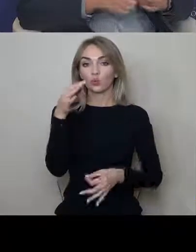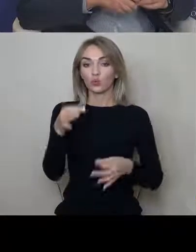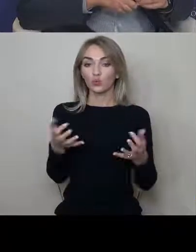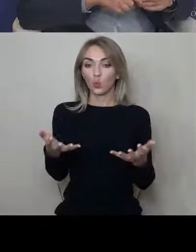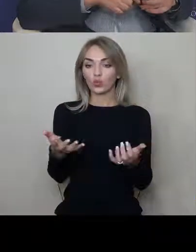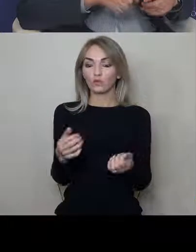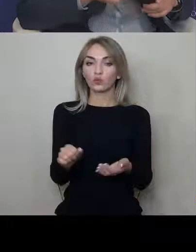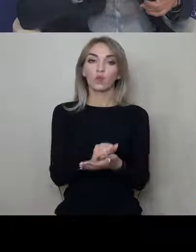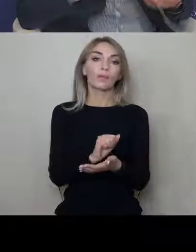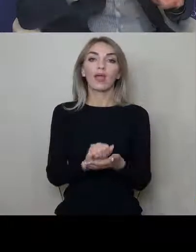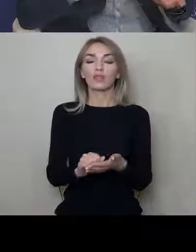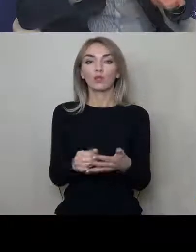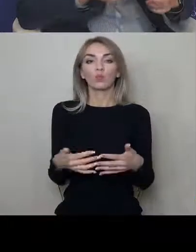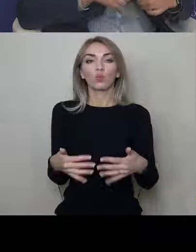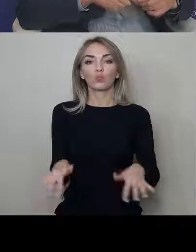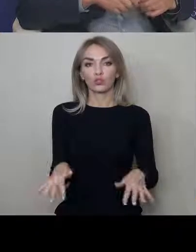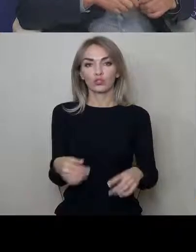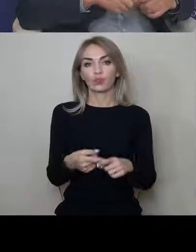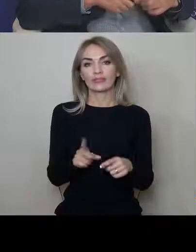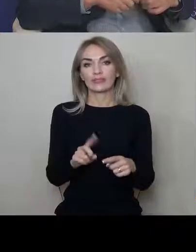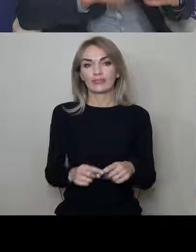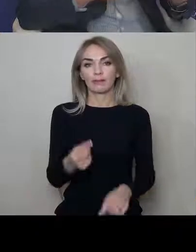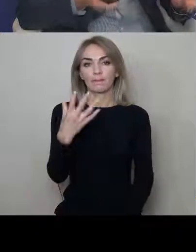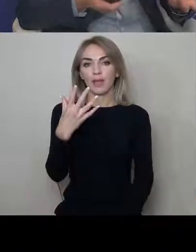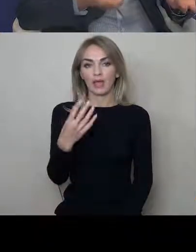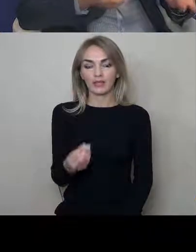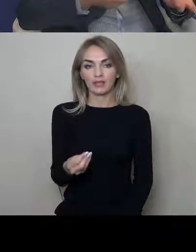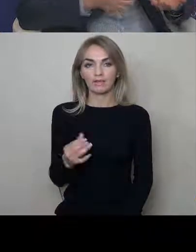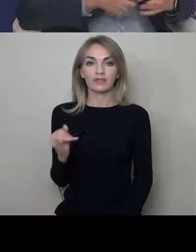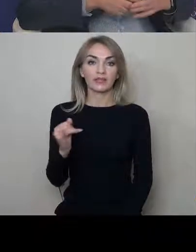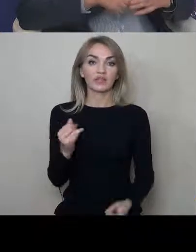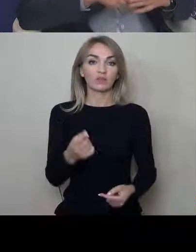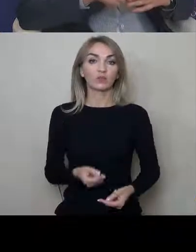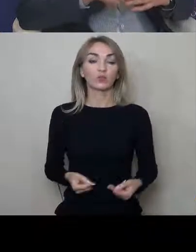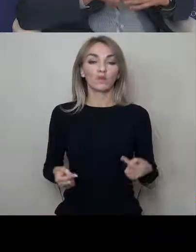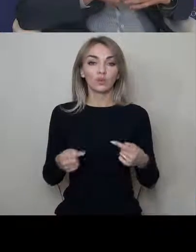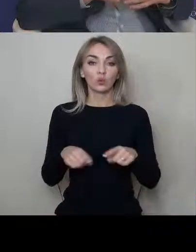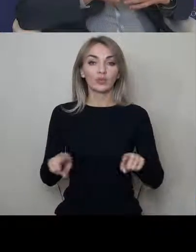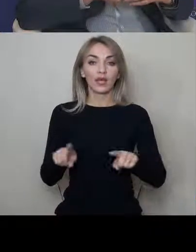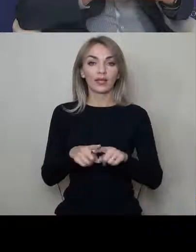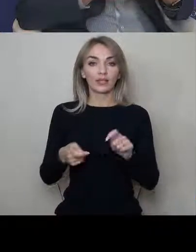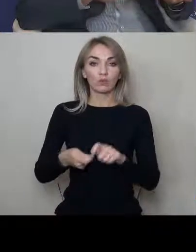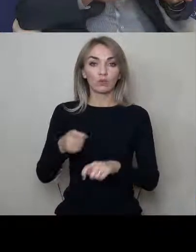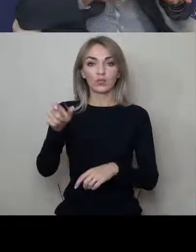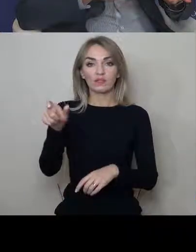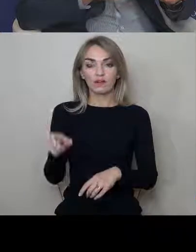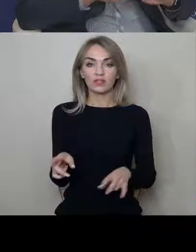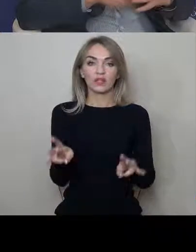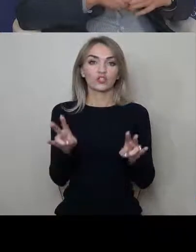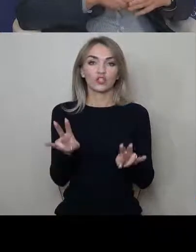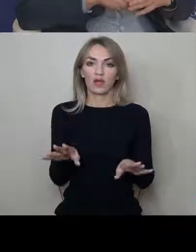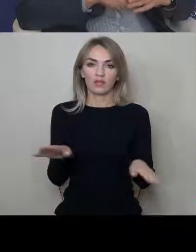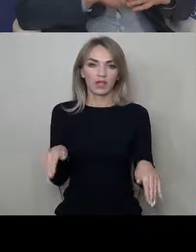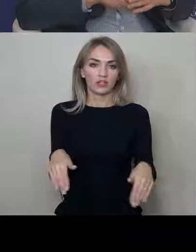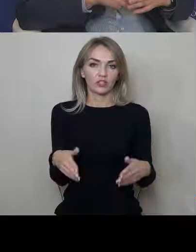missing the day, because the day when the